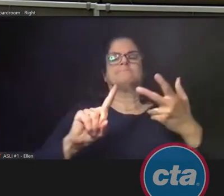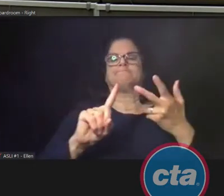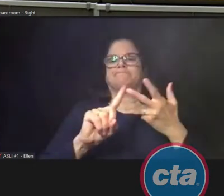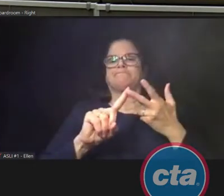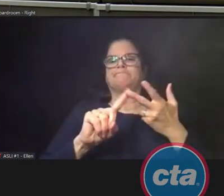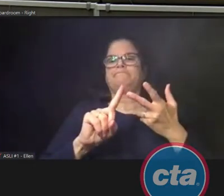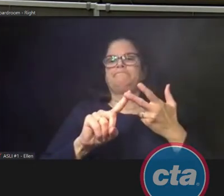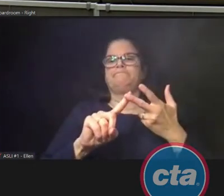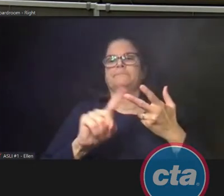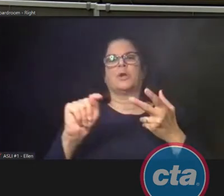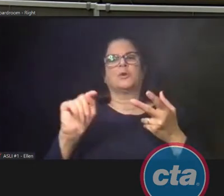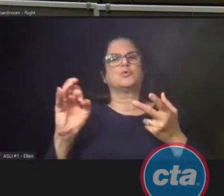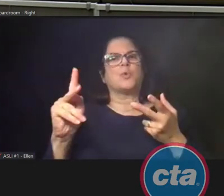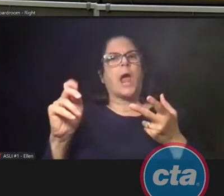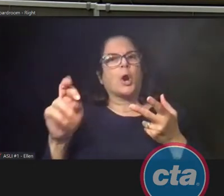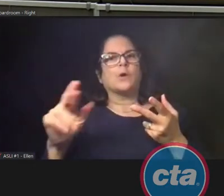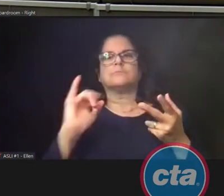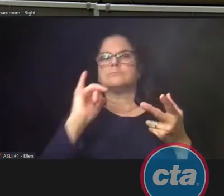positive takeaways,